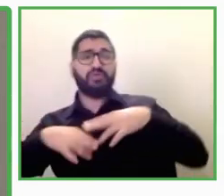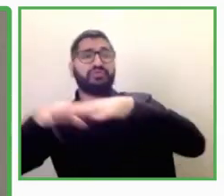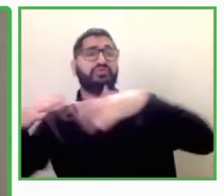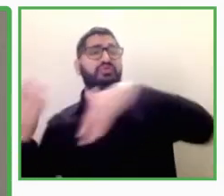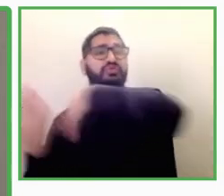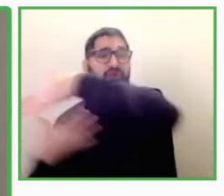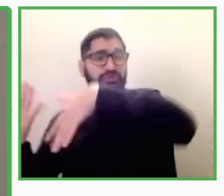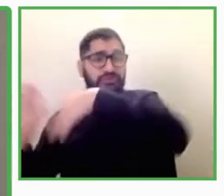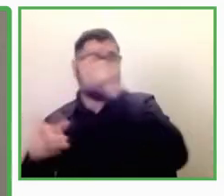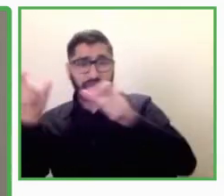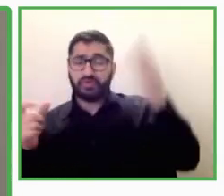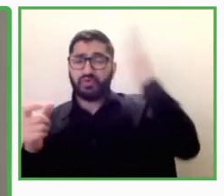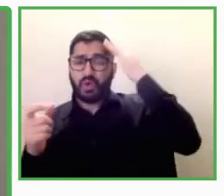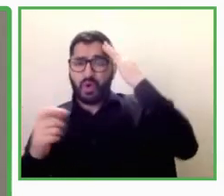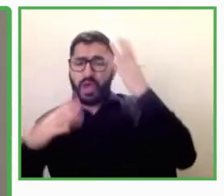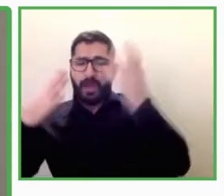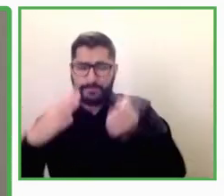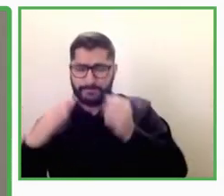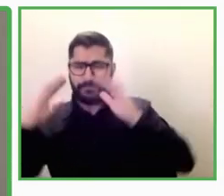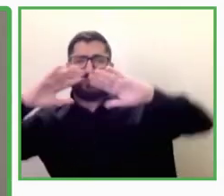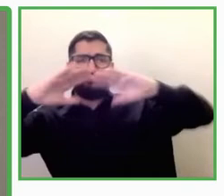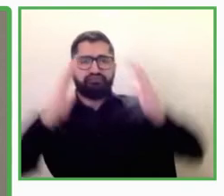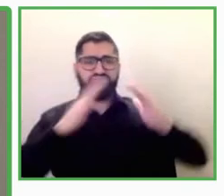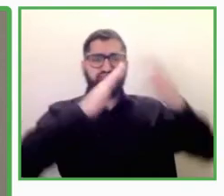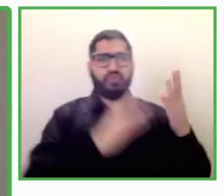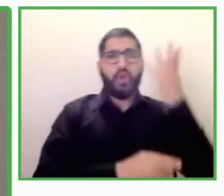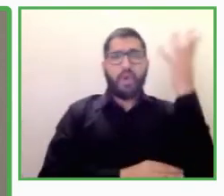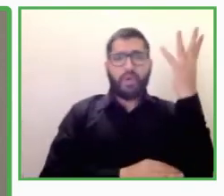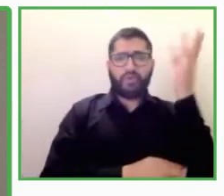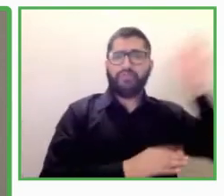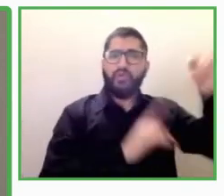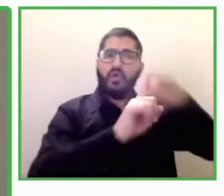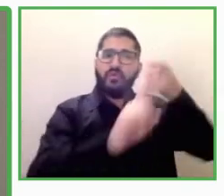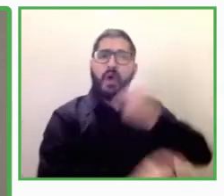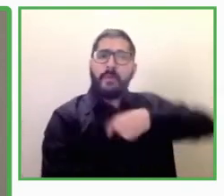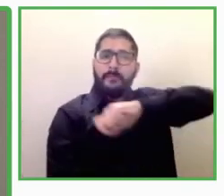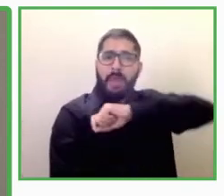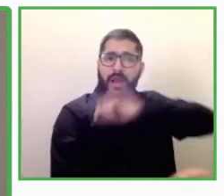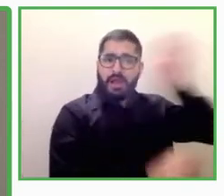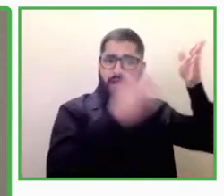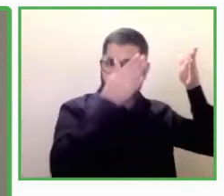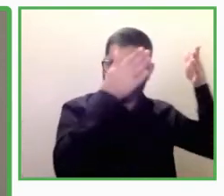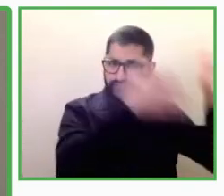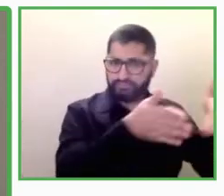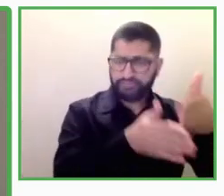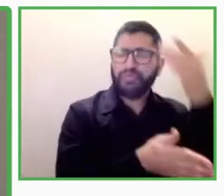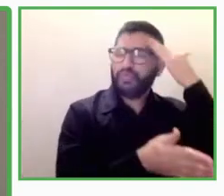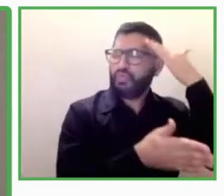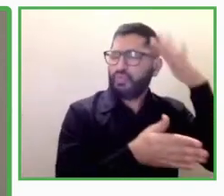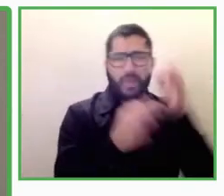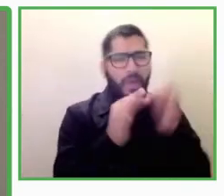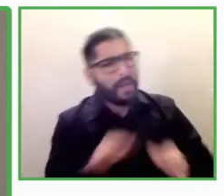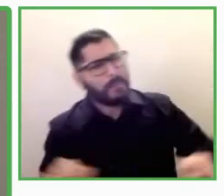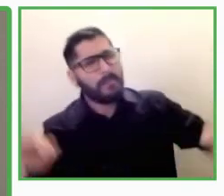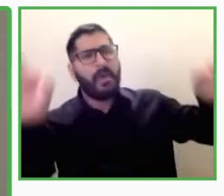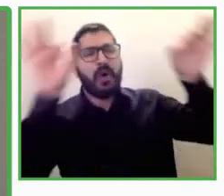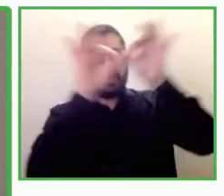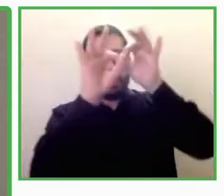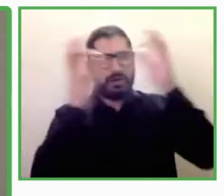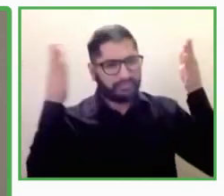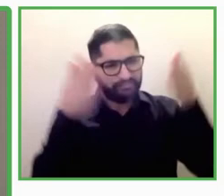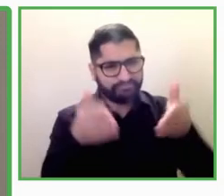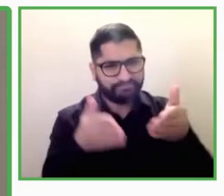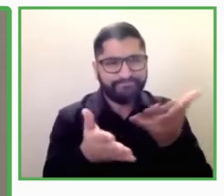the fourth employer in Spain, probably one of the most important in the world for disabled people,